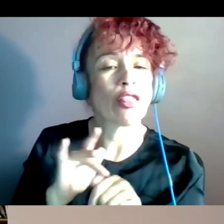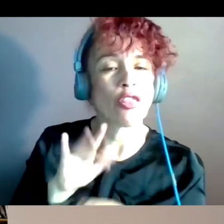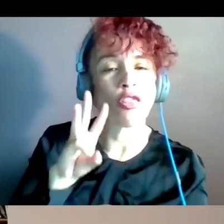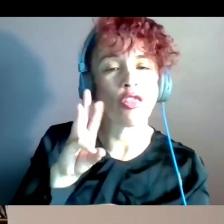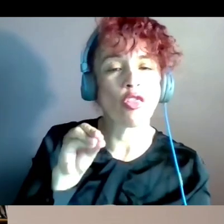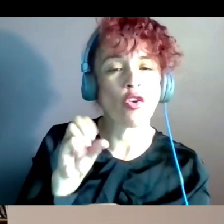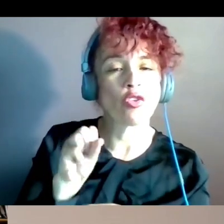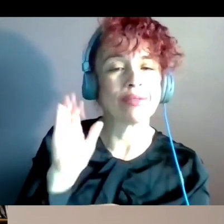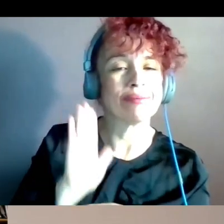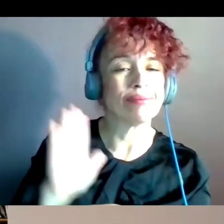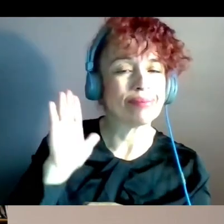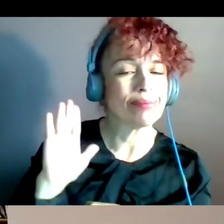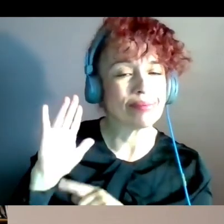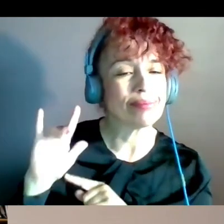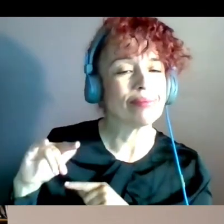then, so